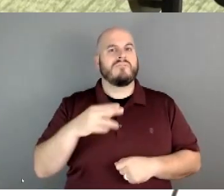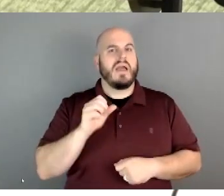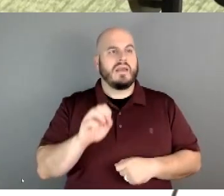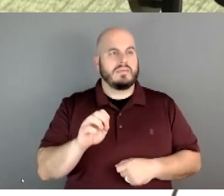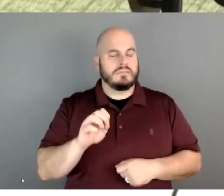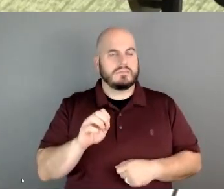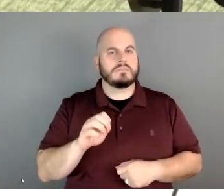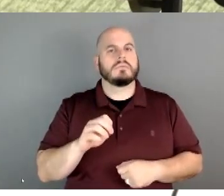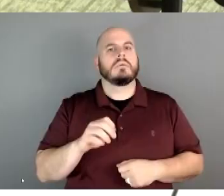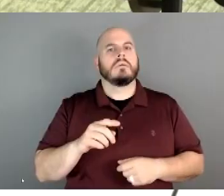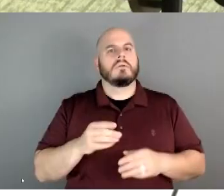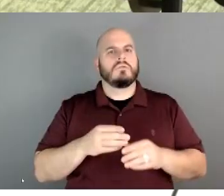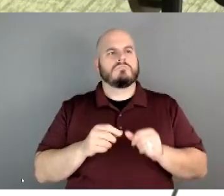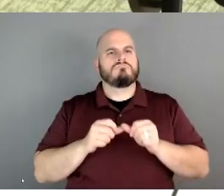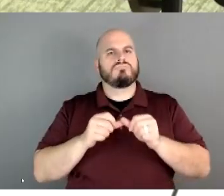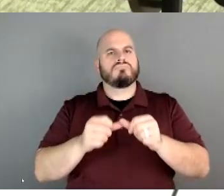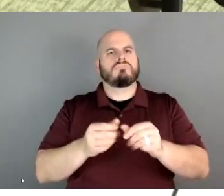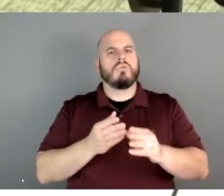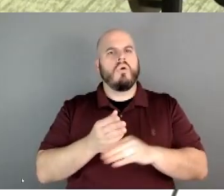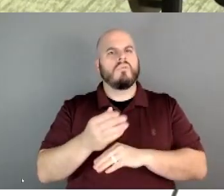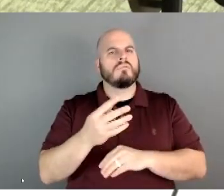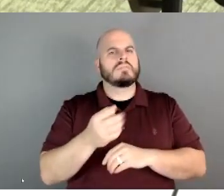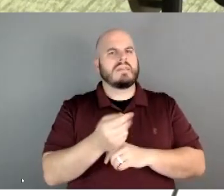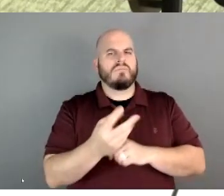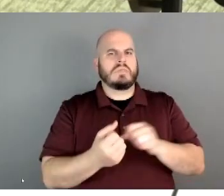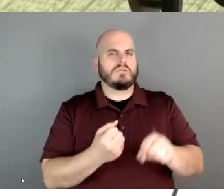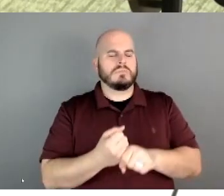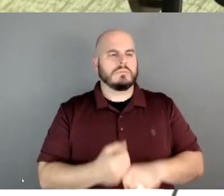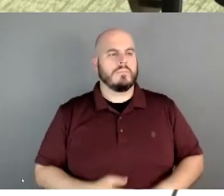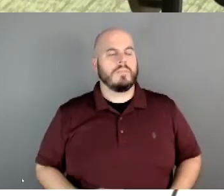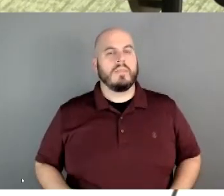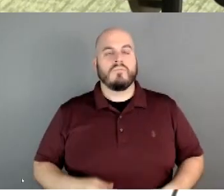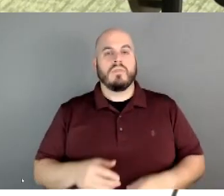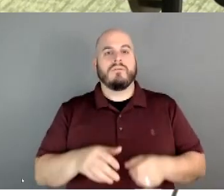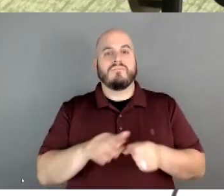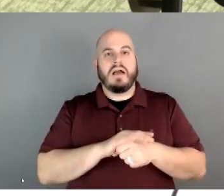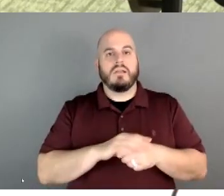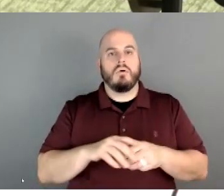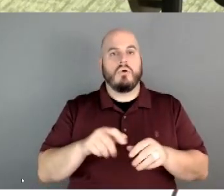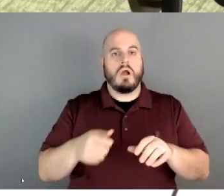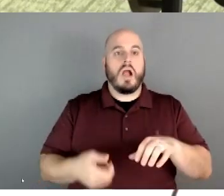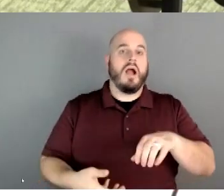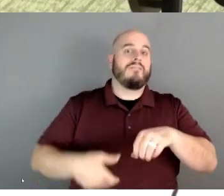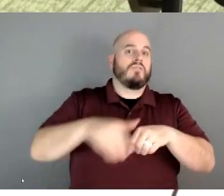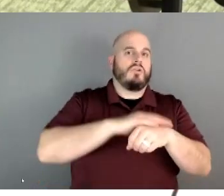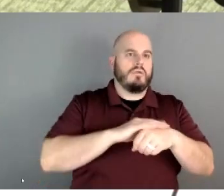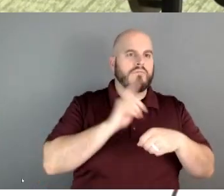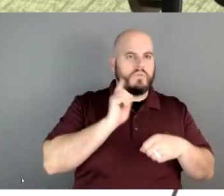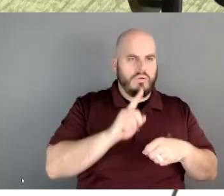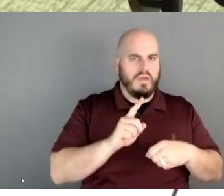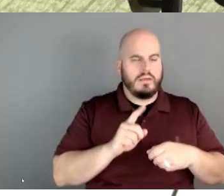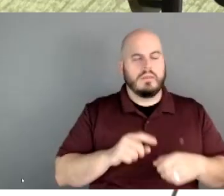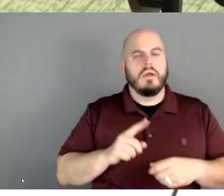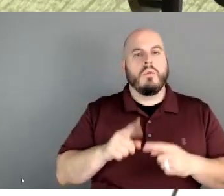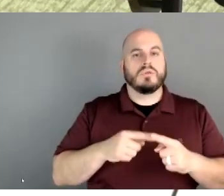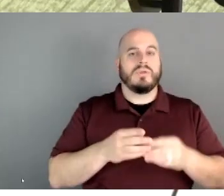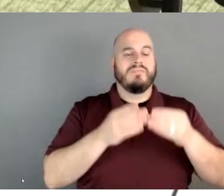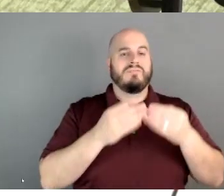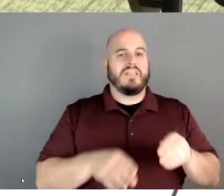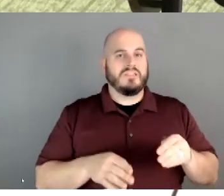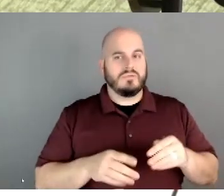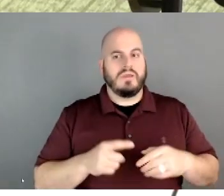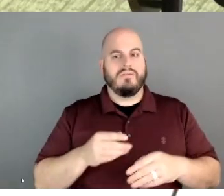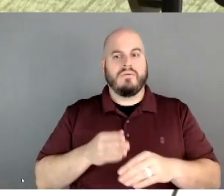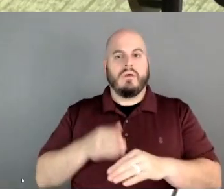several years. For us to put the final cover on the existing landfill. And once we go into finish that closure phase, then we go into post-closure, which